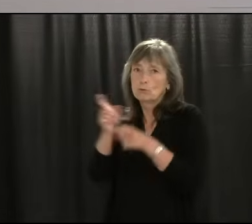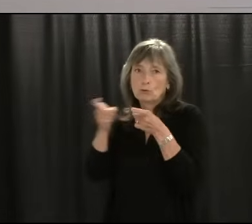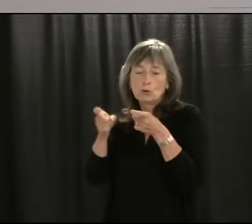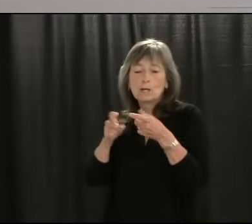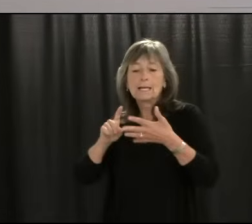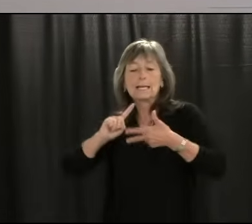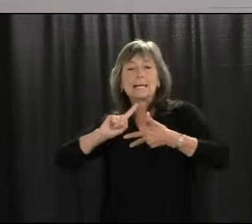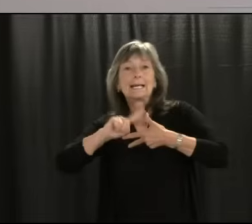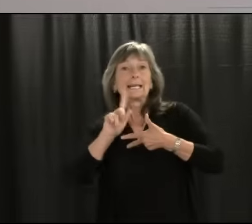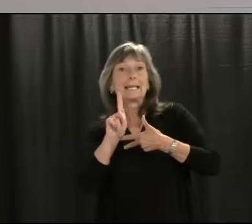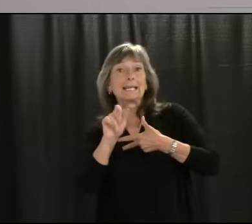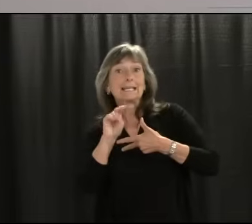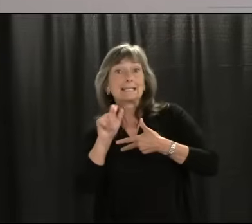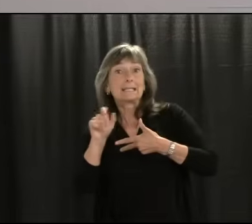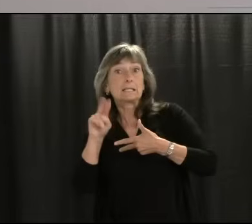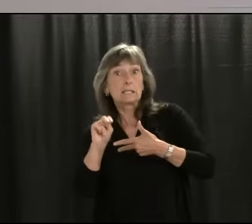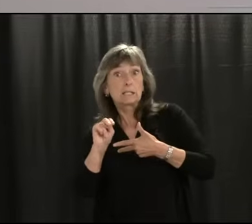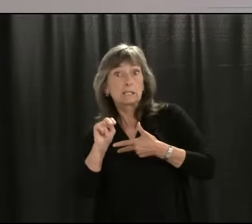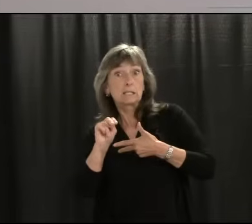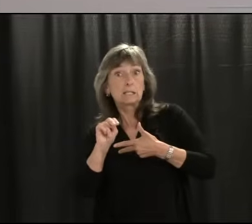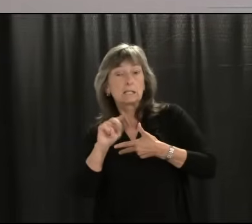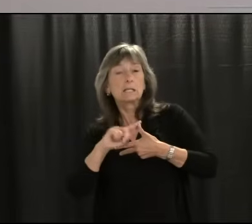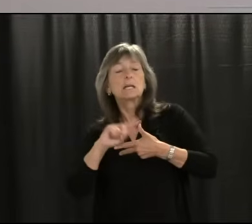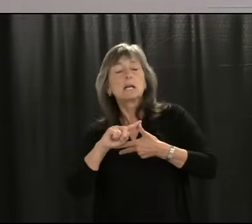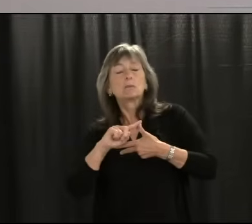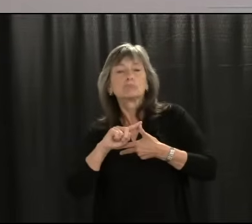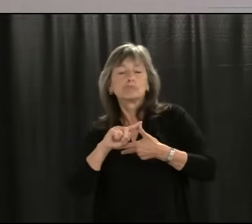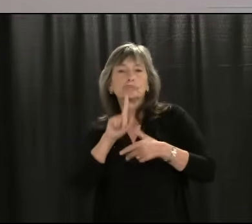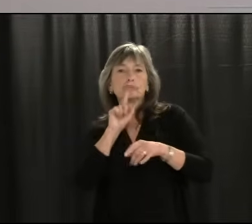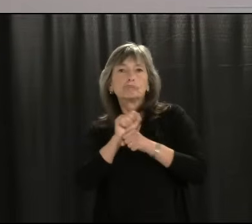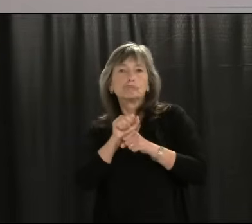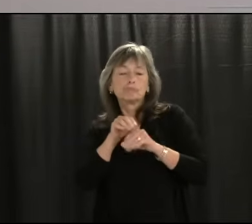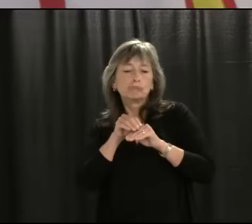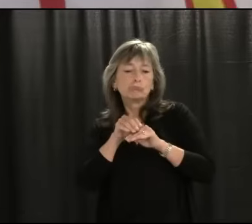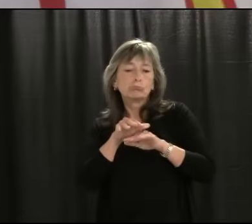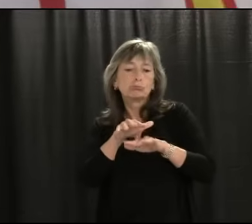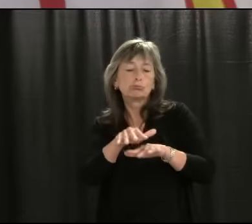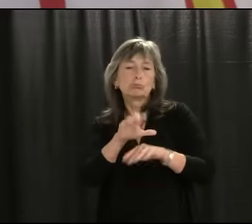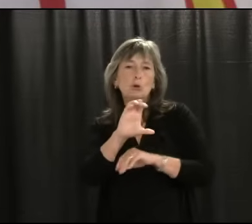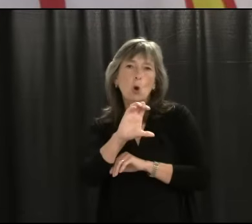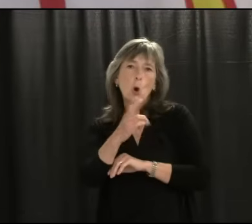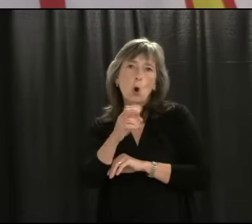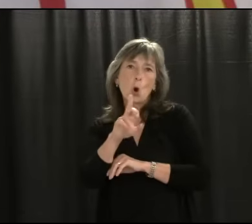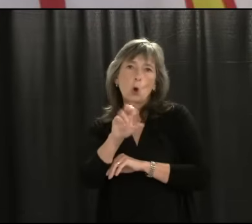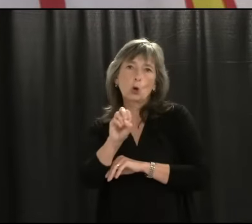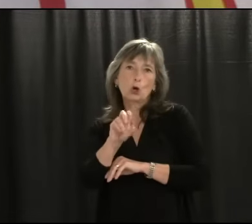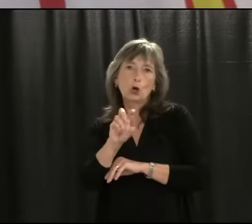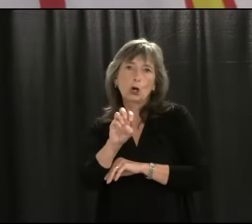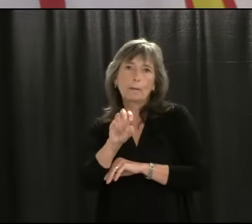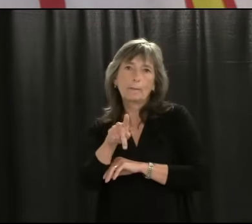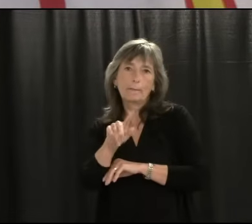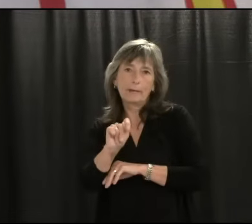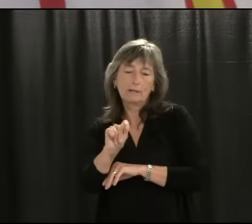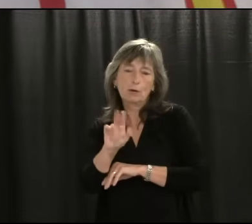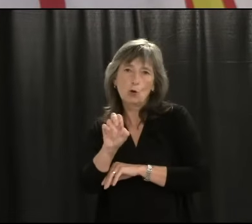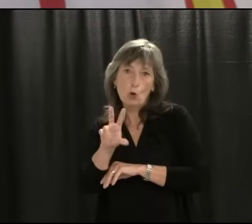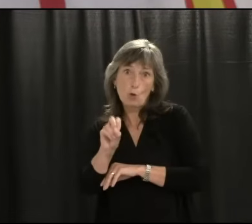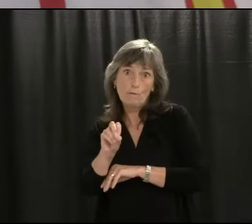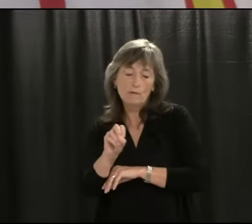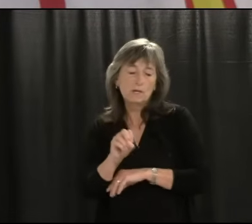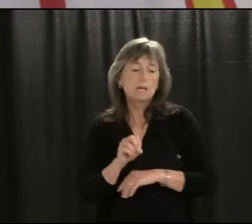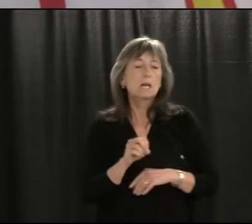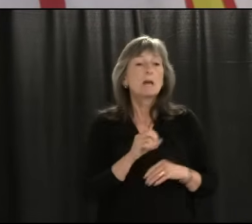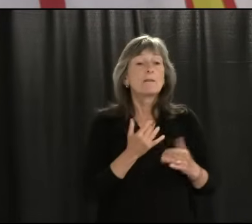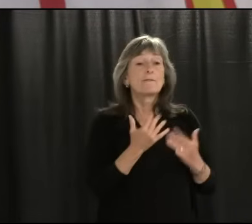Kingston fire, unfortunately, has moved into Ochre Pit Cove, so that's some unfortunate news. As for the fire here in the